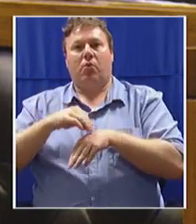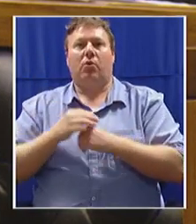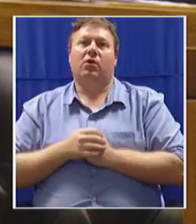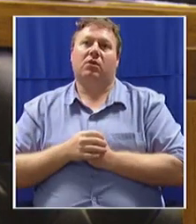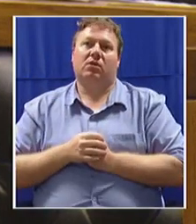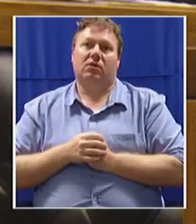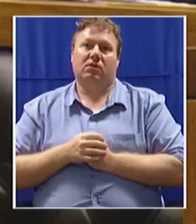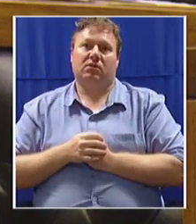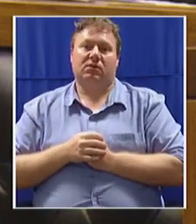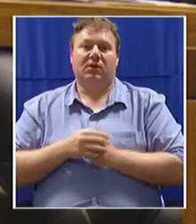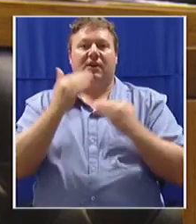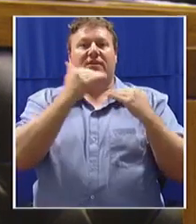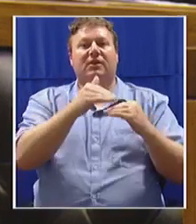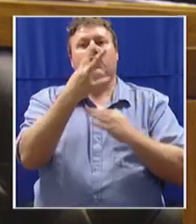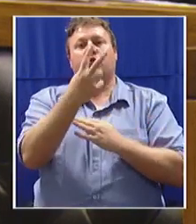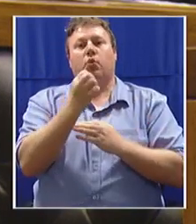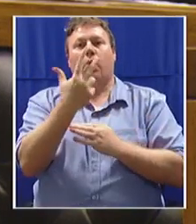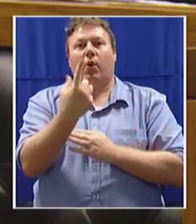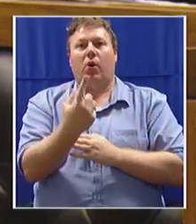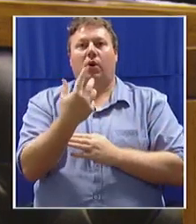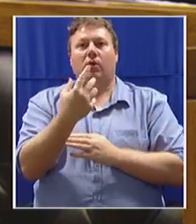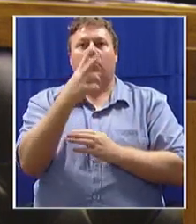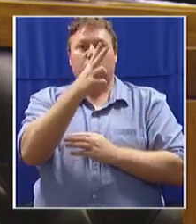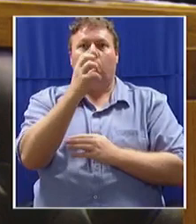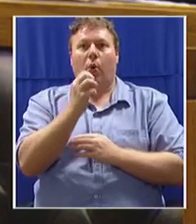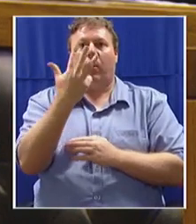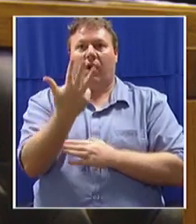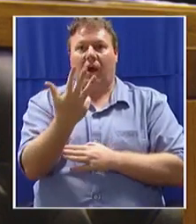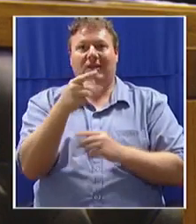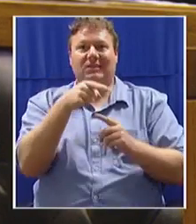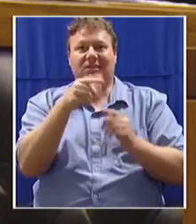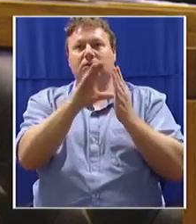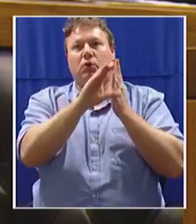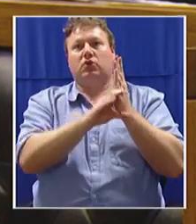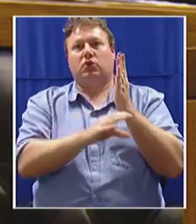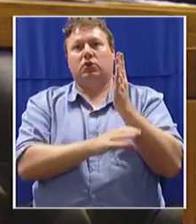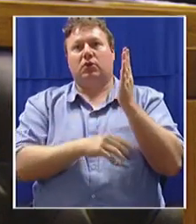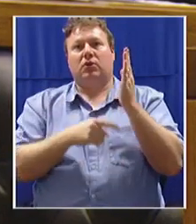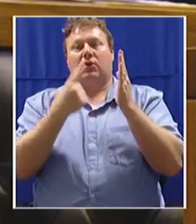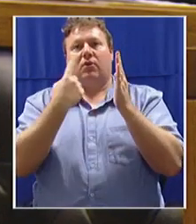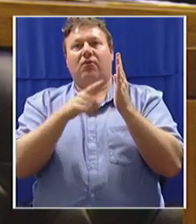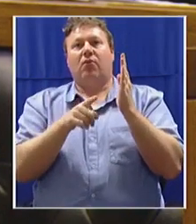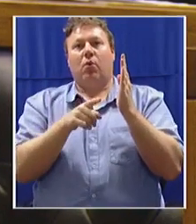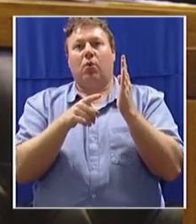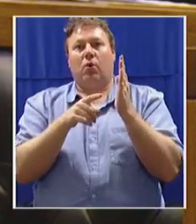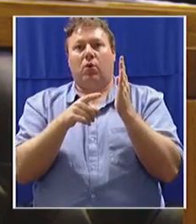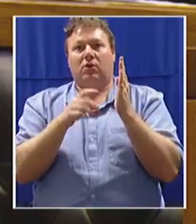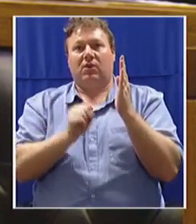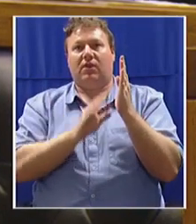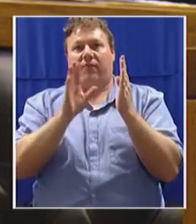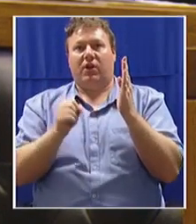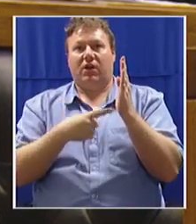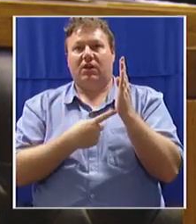Section 209(1) of the Constitution of the Republic provides that